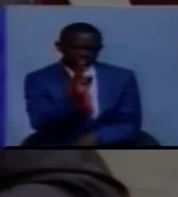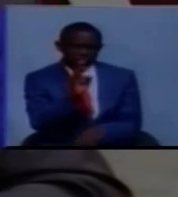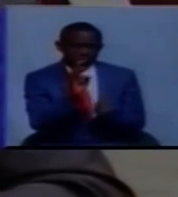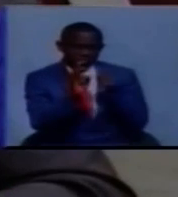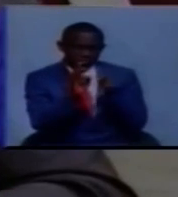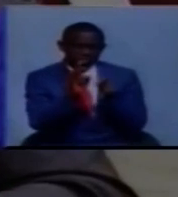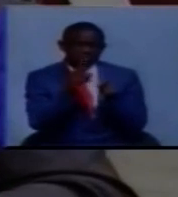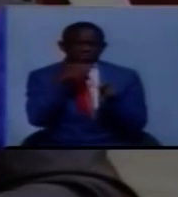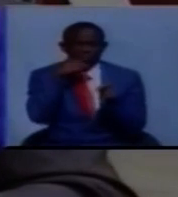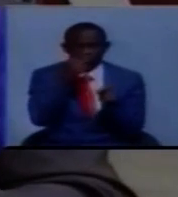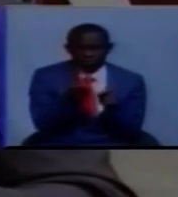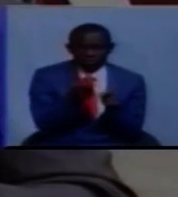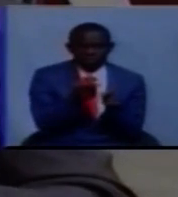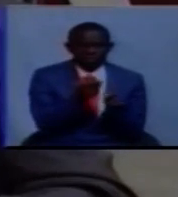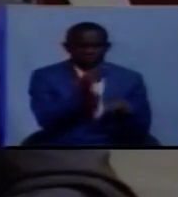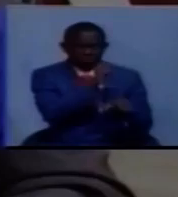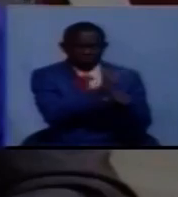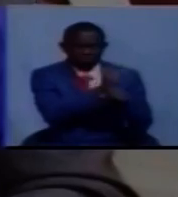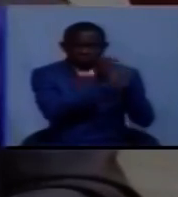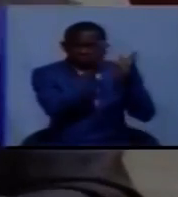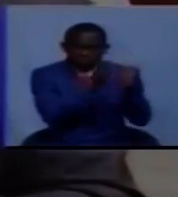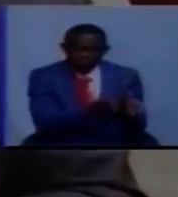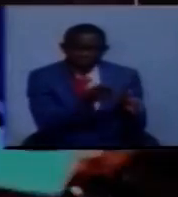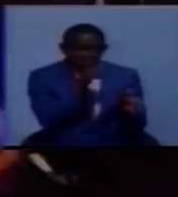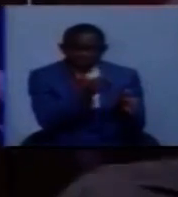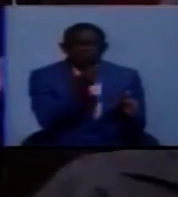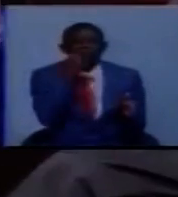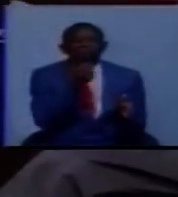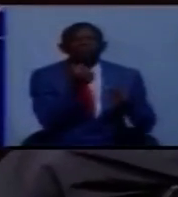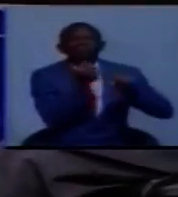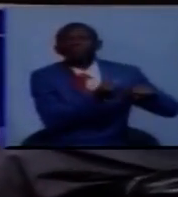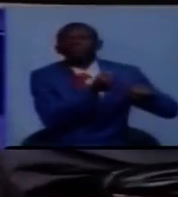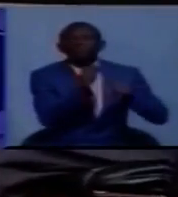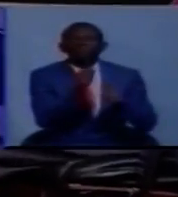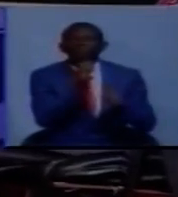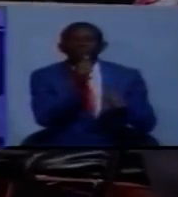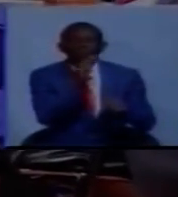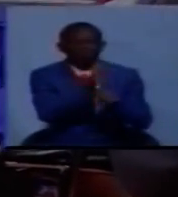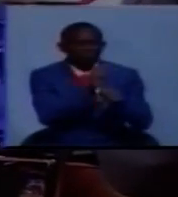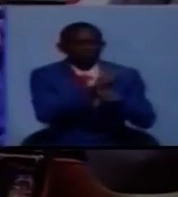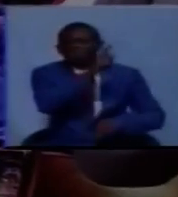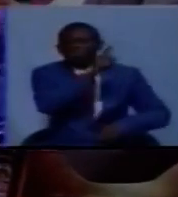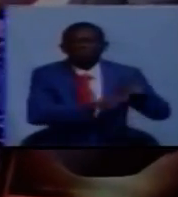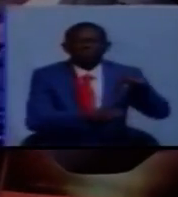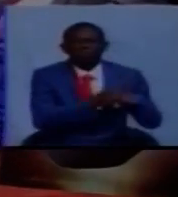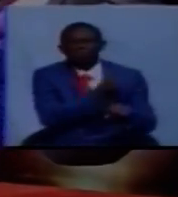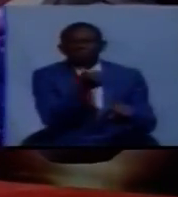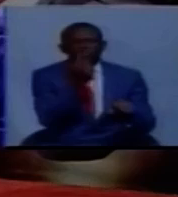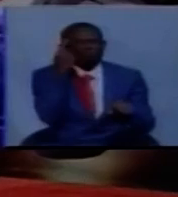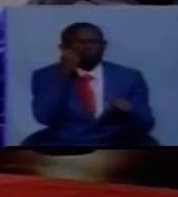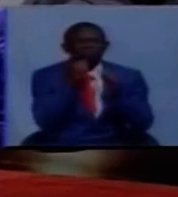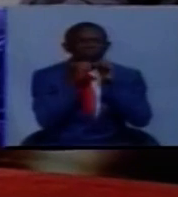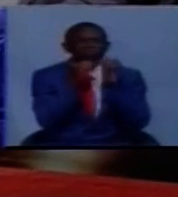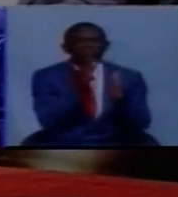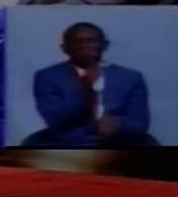against unjustified dismissals. In this convention, which is by the ILO, an international covenant, which was ratified by